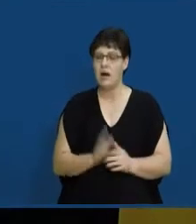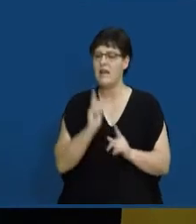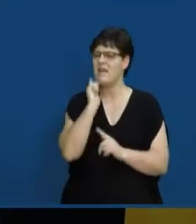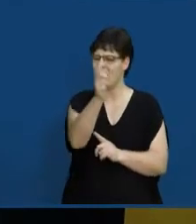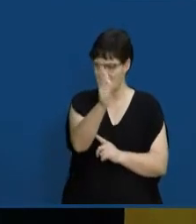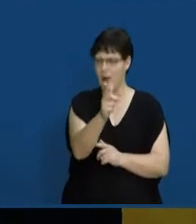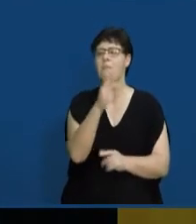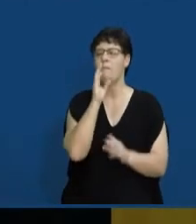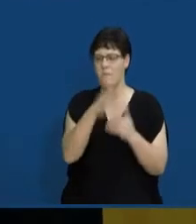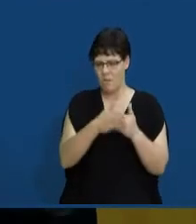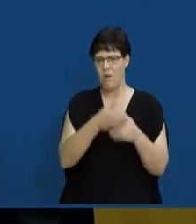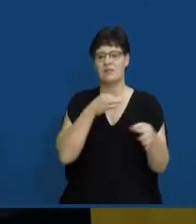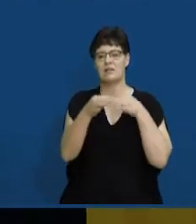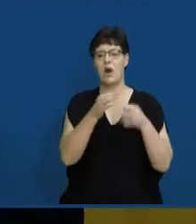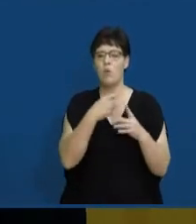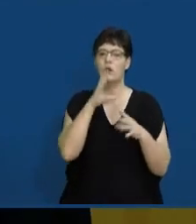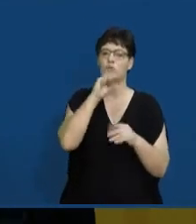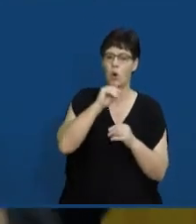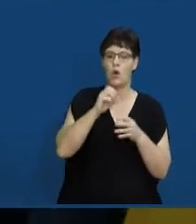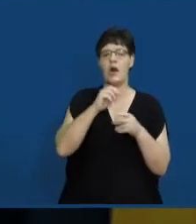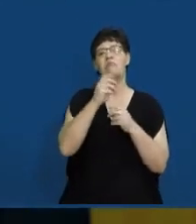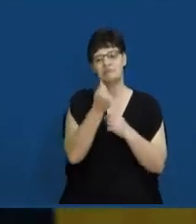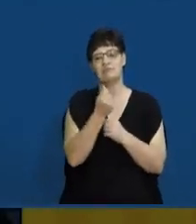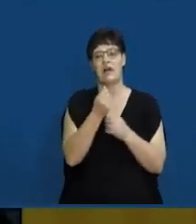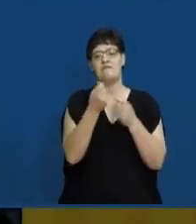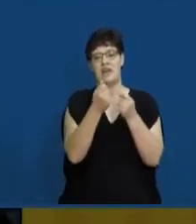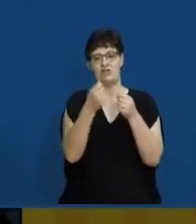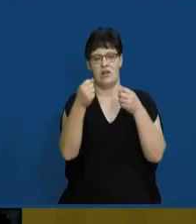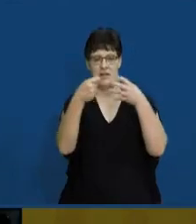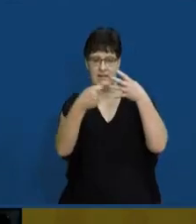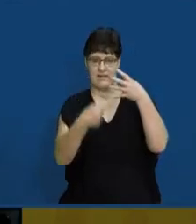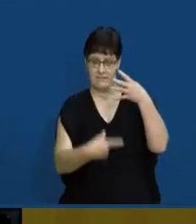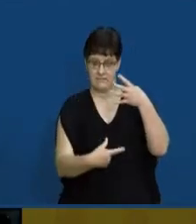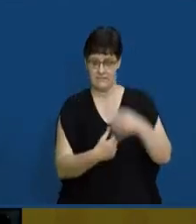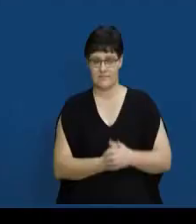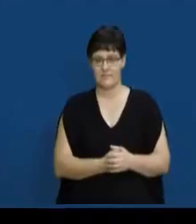where we'll talk specifically about the financial indicators.